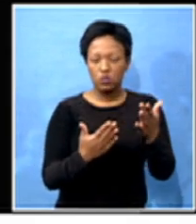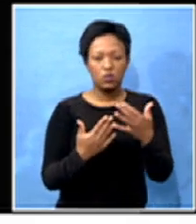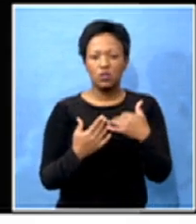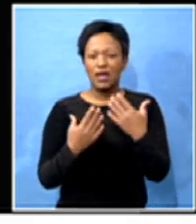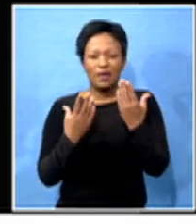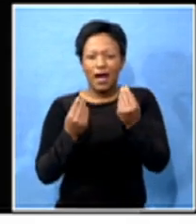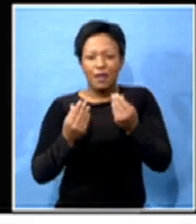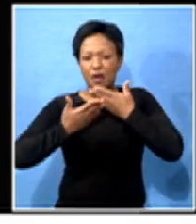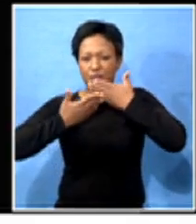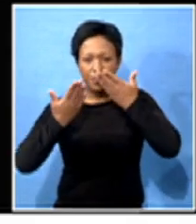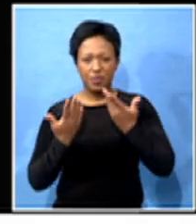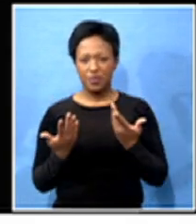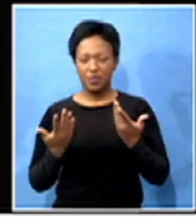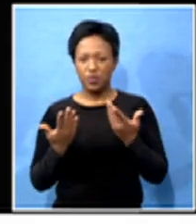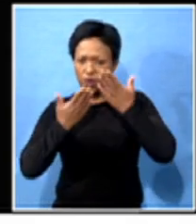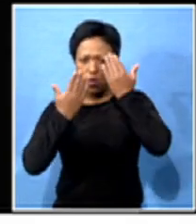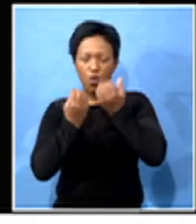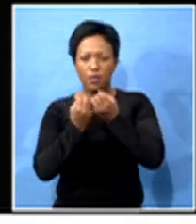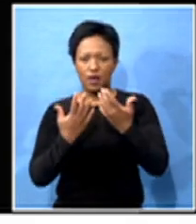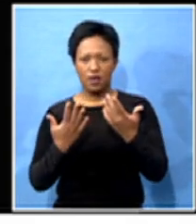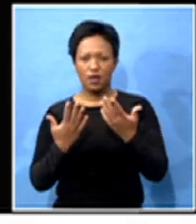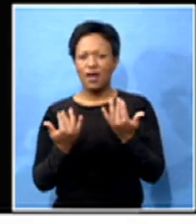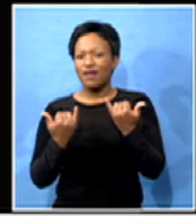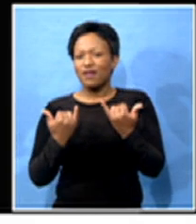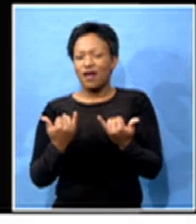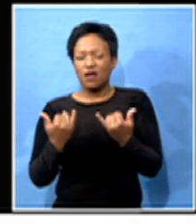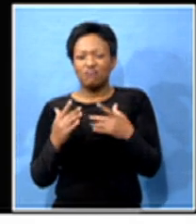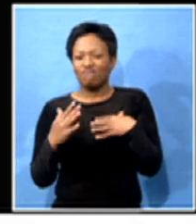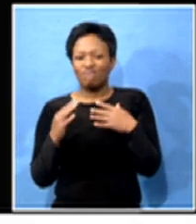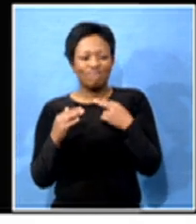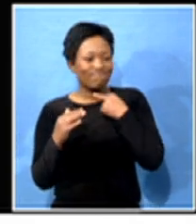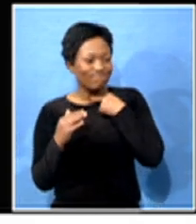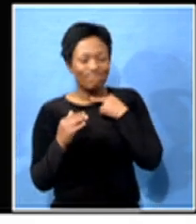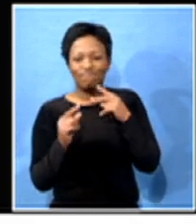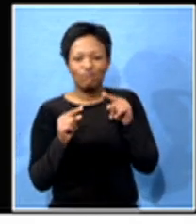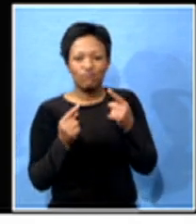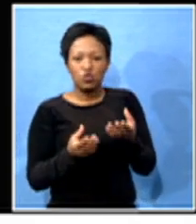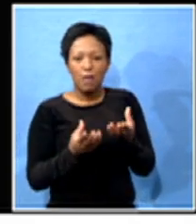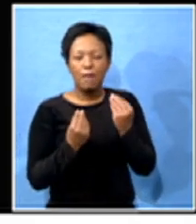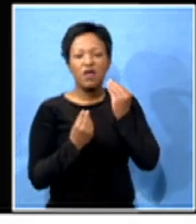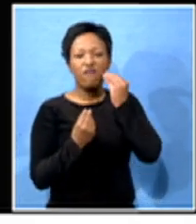we are not even able to get the information